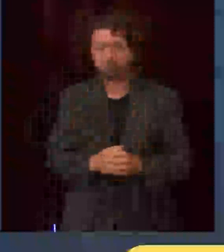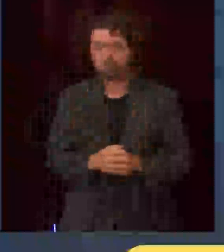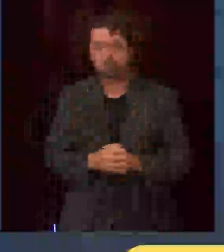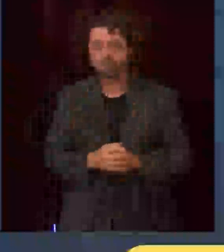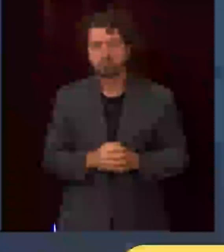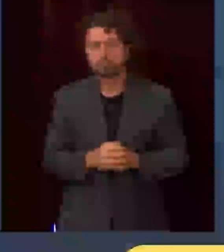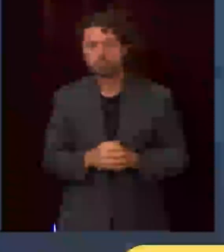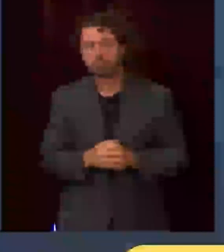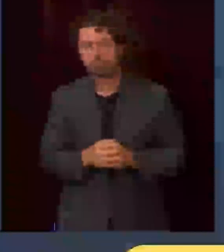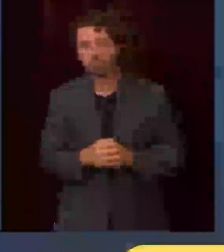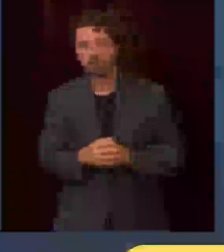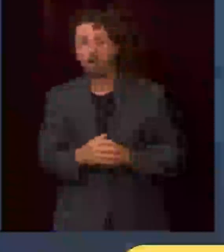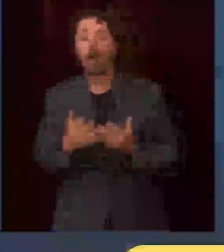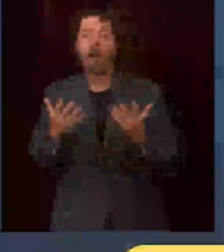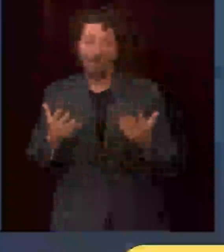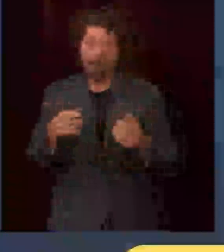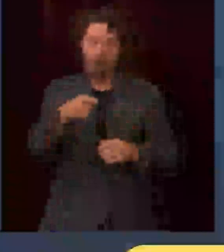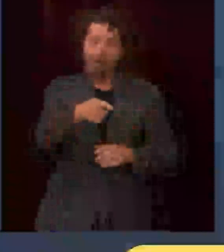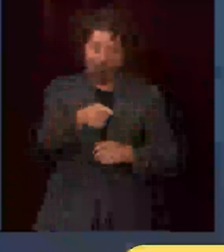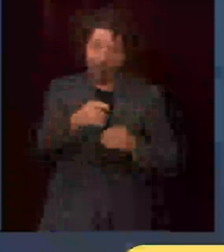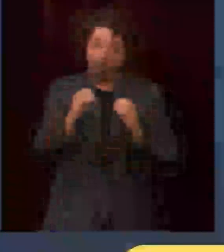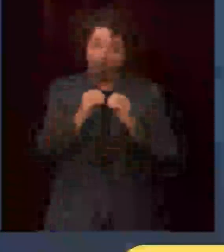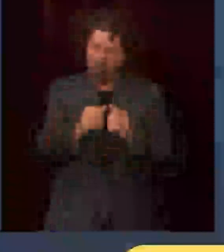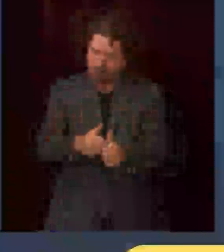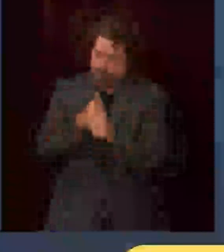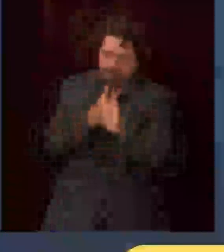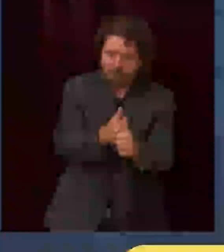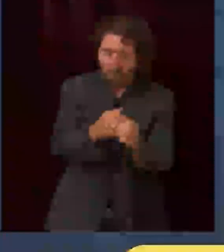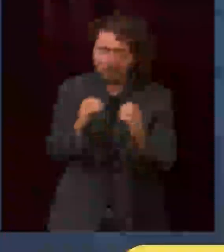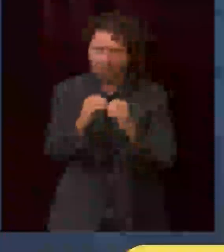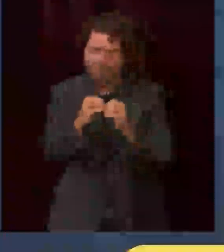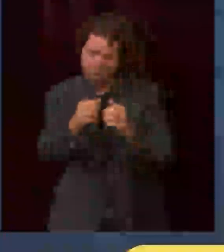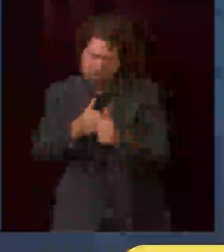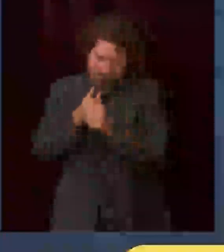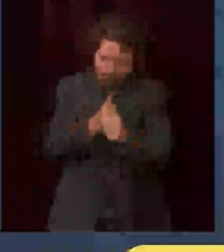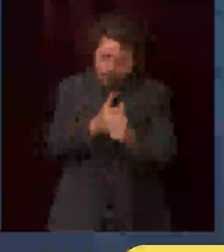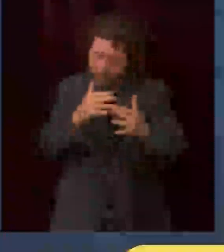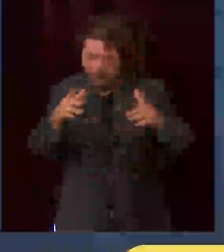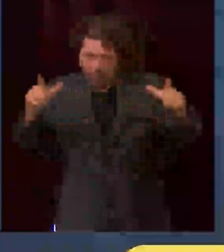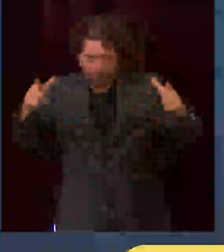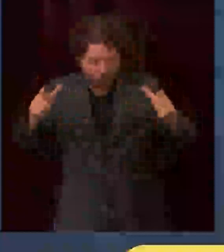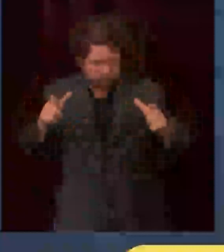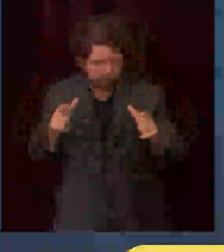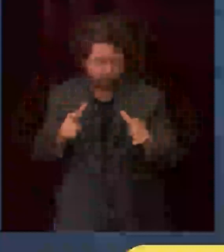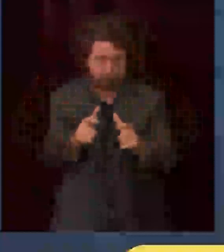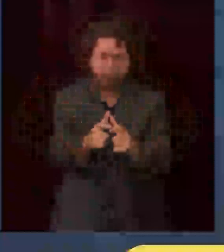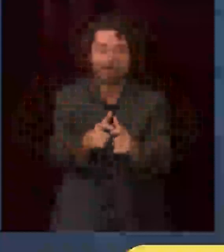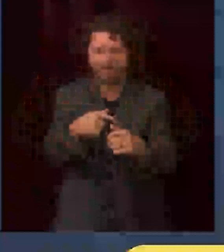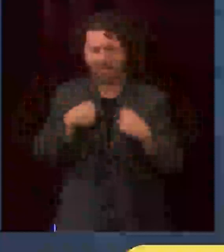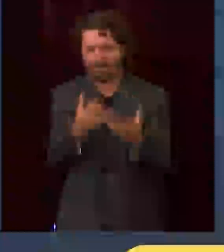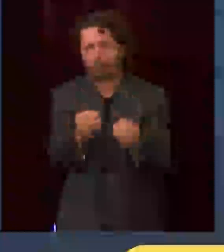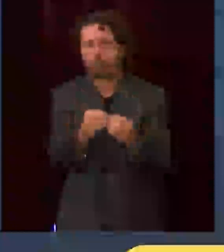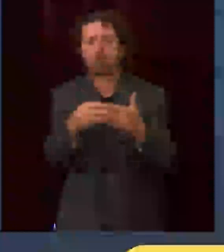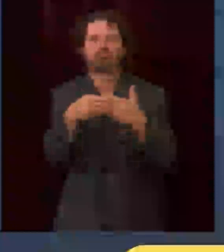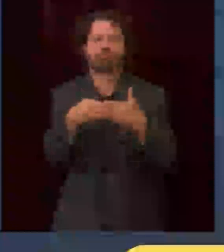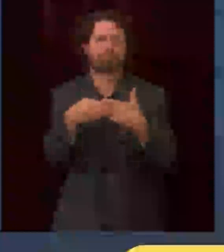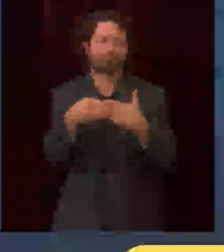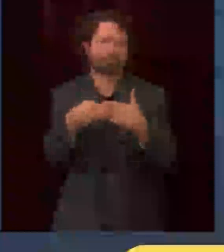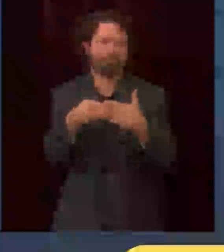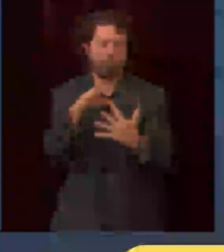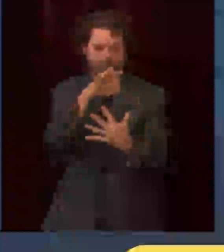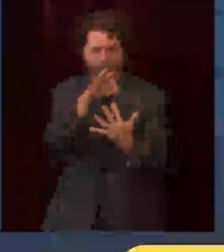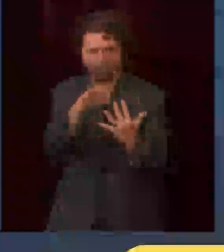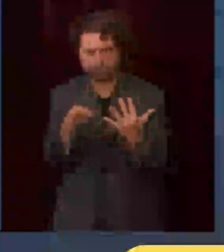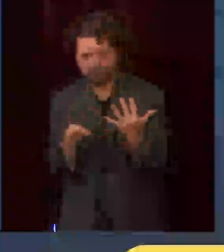our 4-phase self-start approach. And we're going to be open to options presented by counties who don't